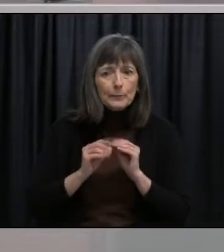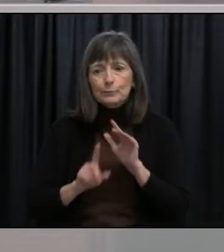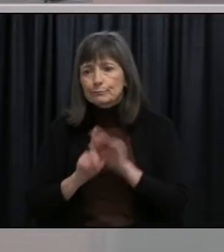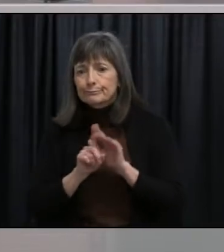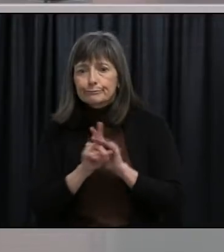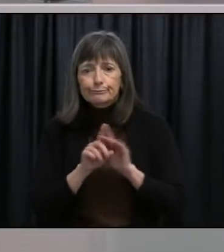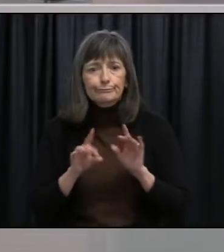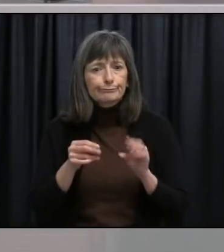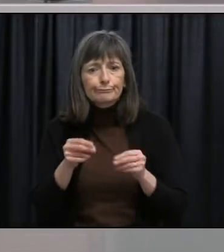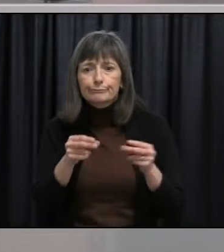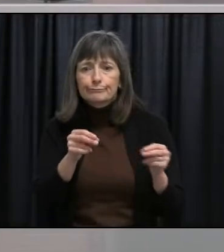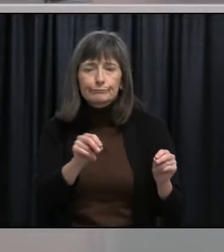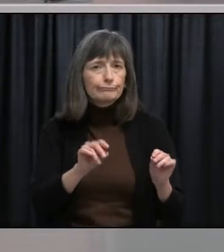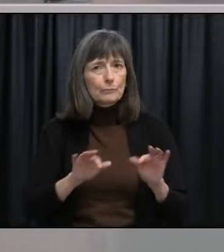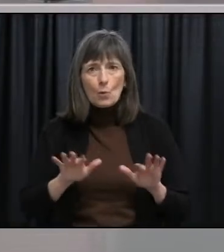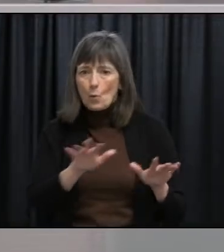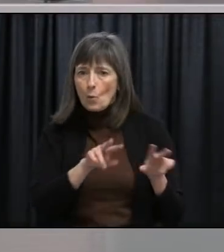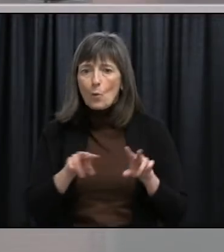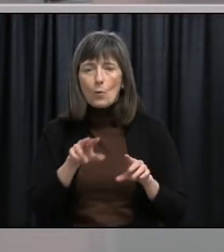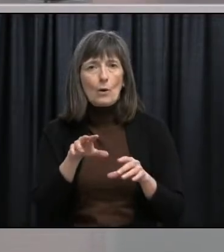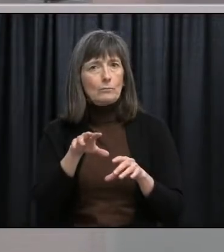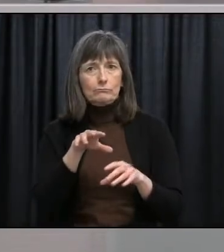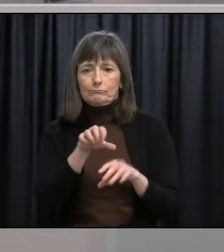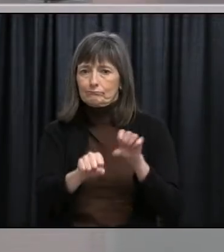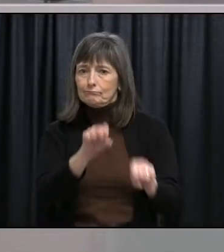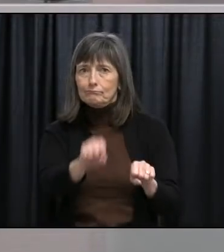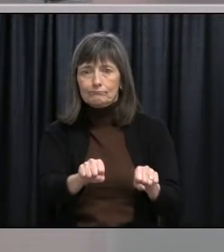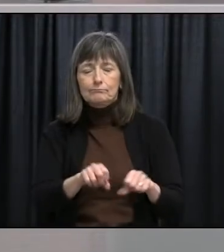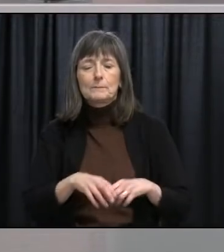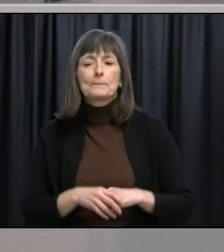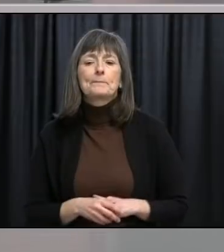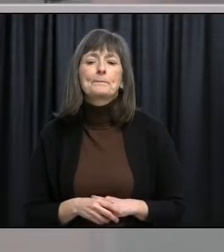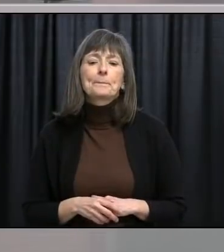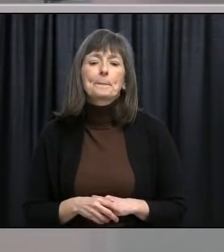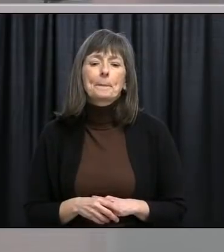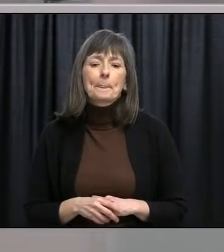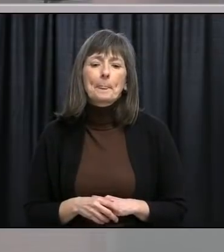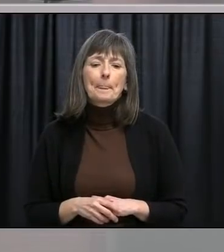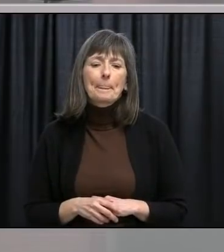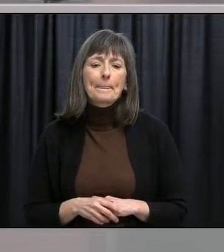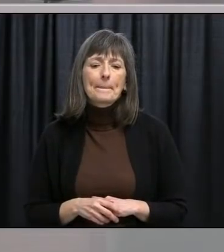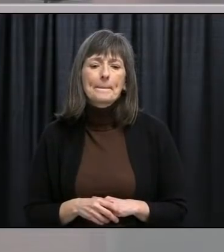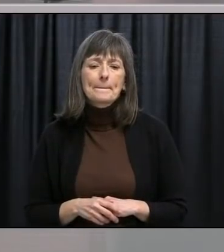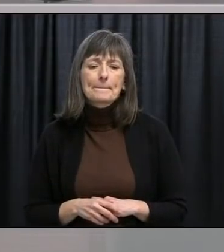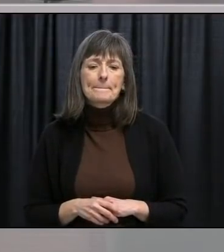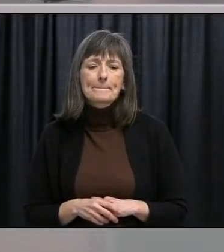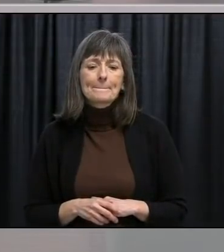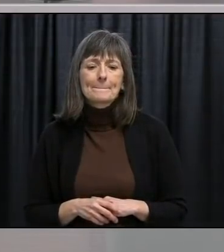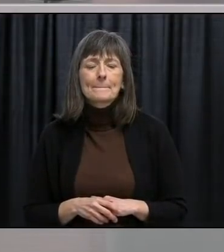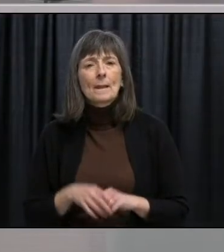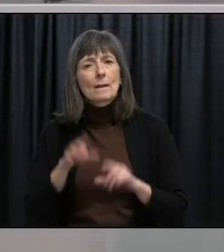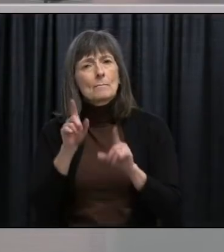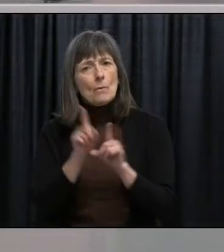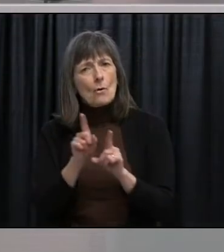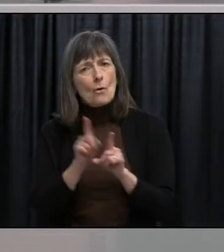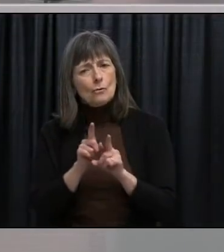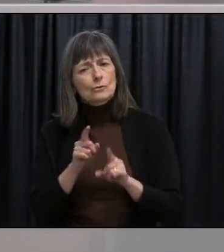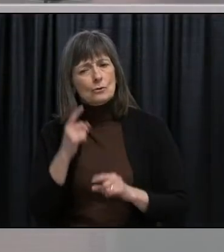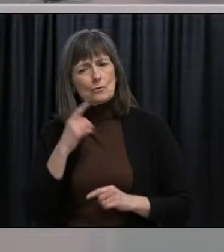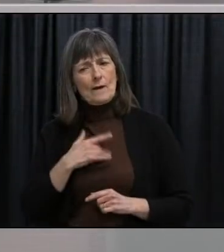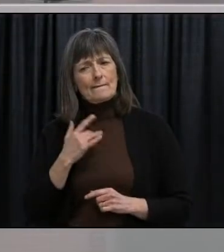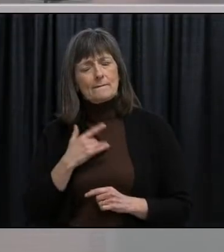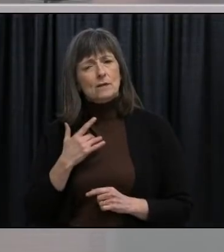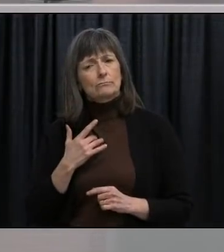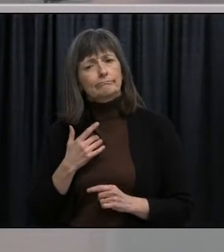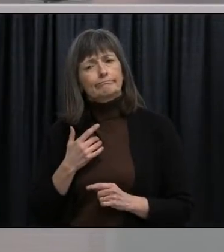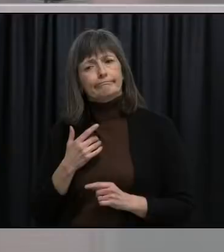through COVID-19. I'm wondering, because this is also playing a big role in the mental health of our province, I'm